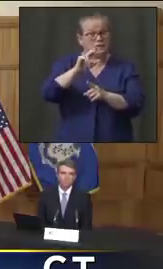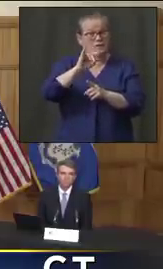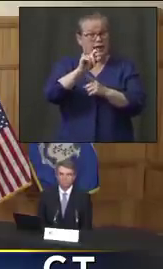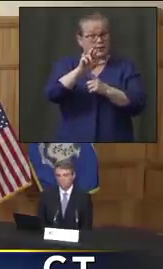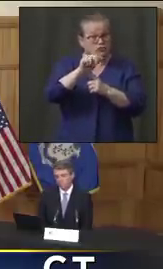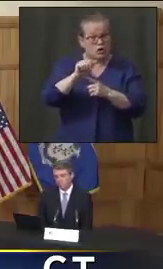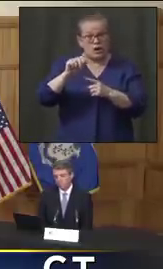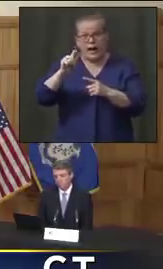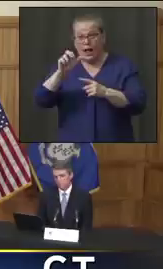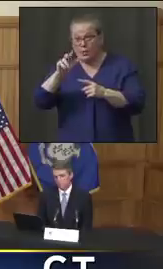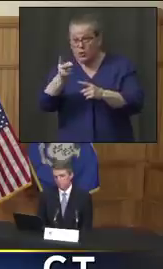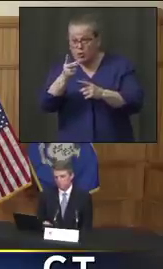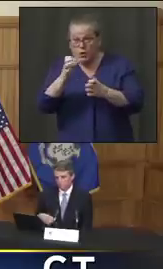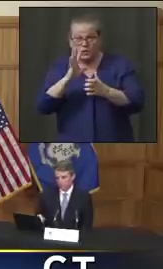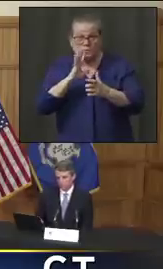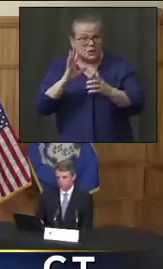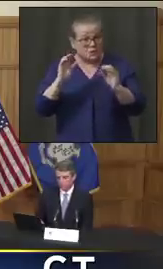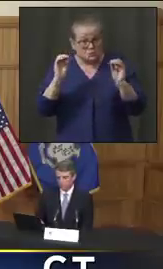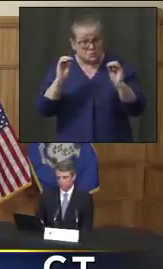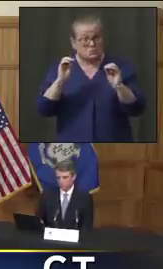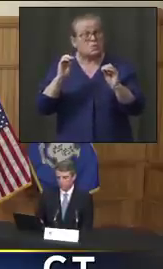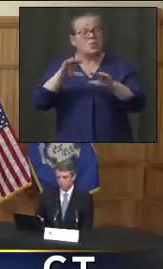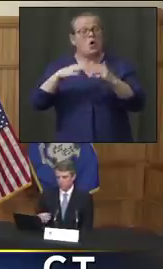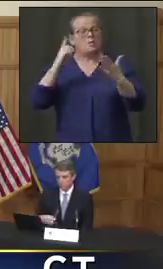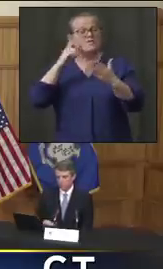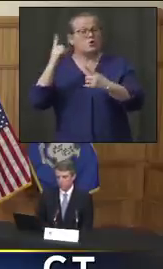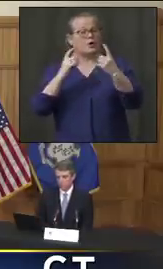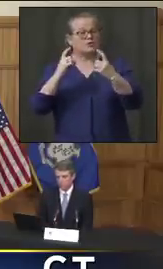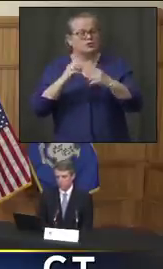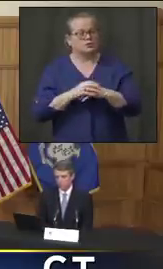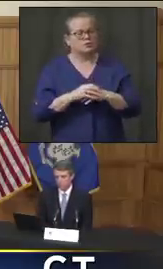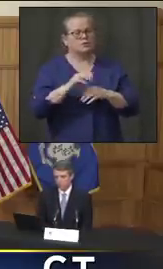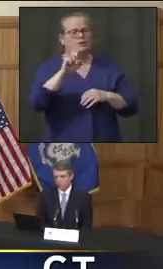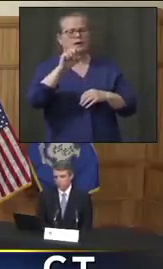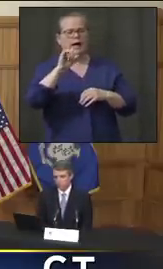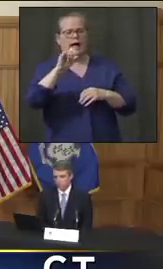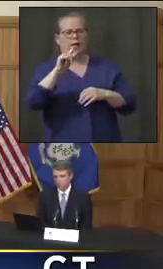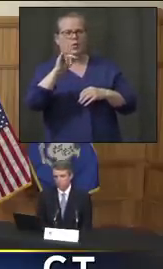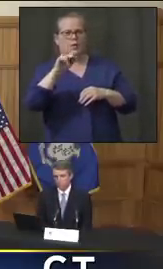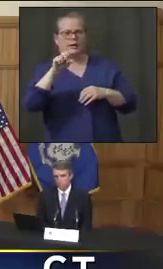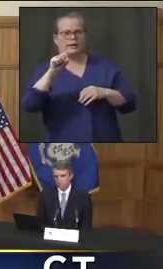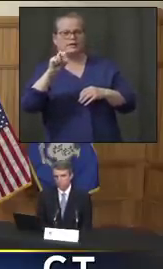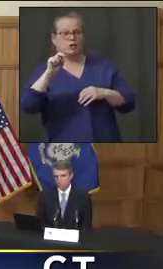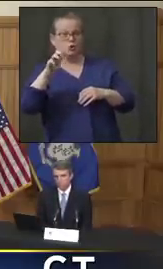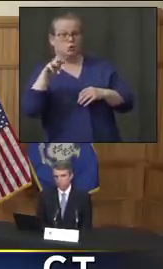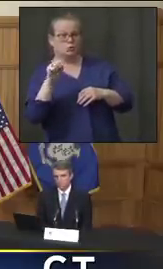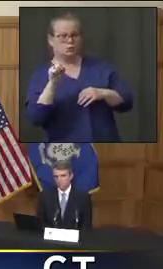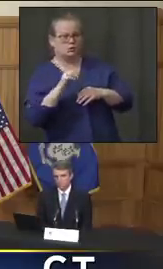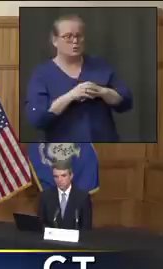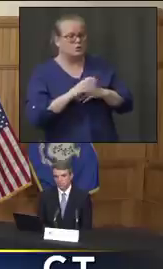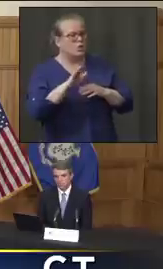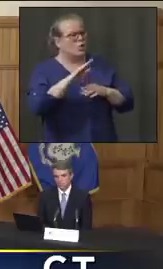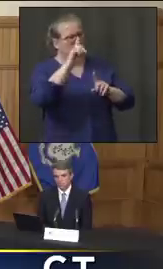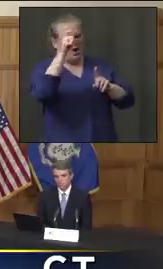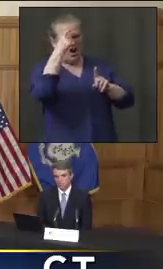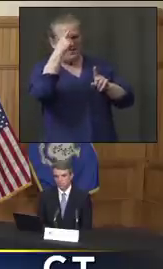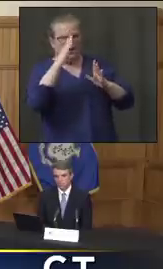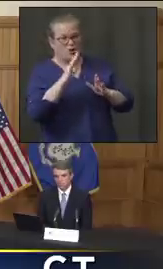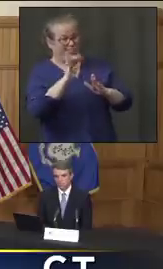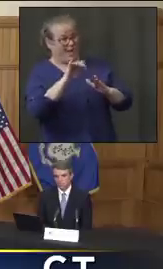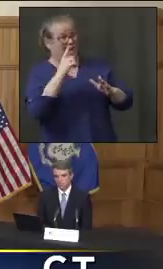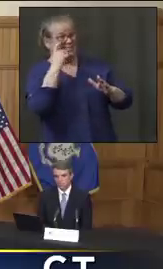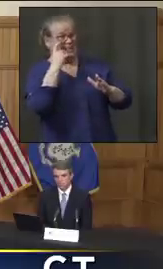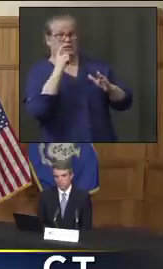Channel 3 Eyewitness News. Yes, Governor. I mean, I think this is the information that we've been looking for ever since the state went